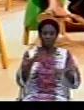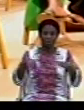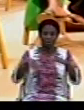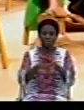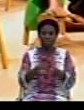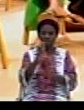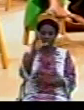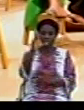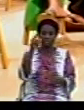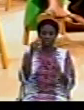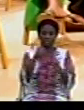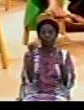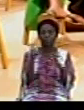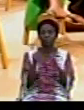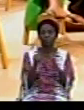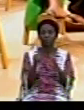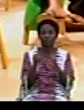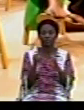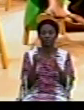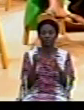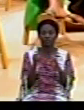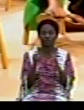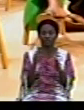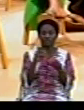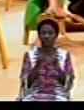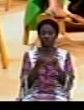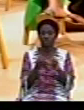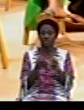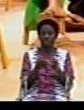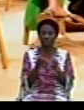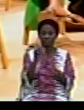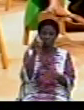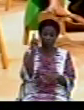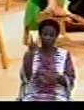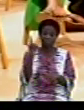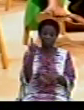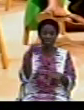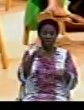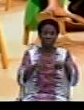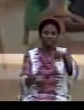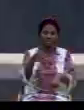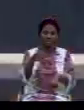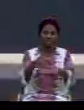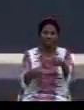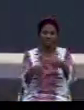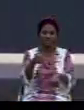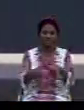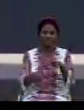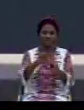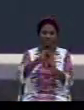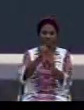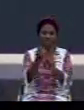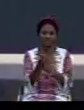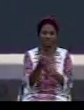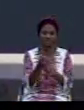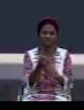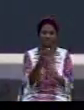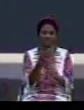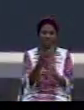1, 2, and 3. Number 1, paralyzing situation and necessities without Christ.